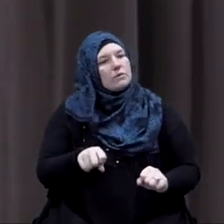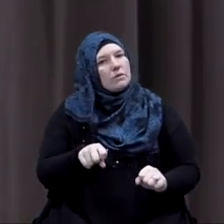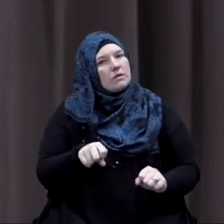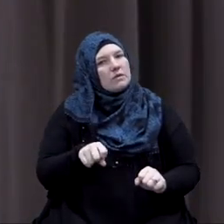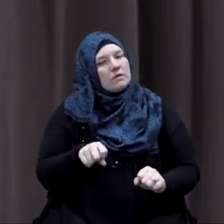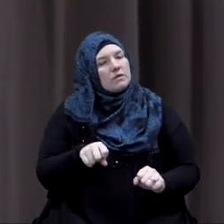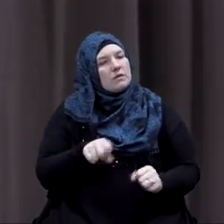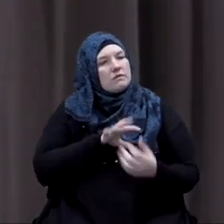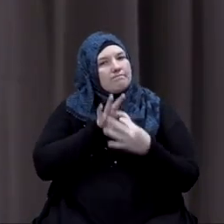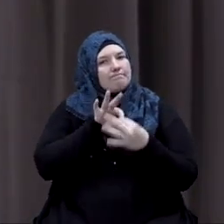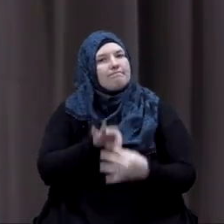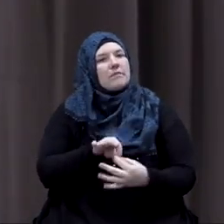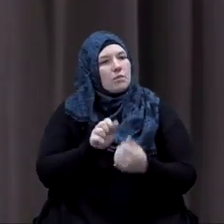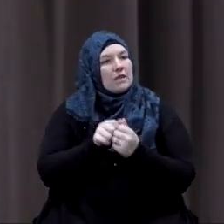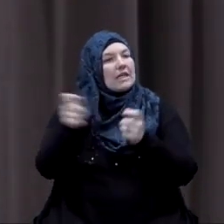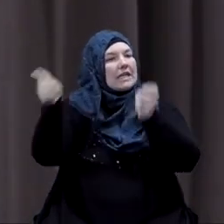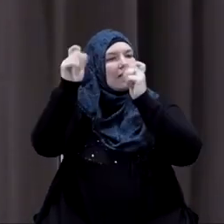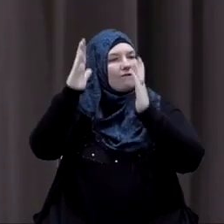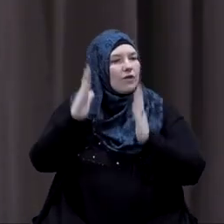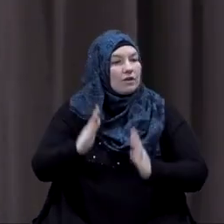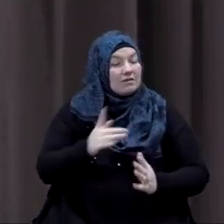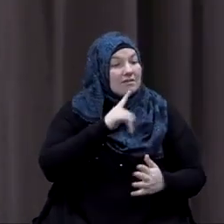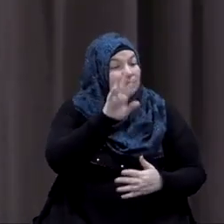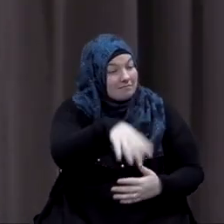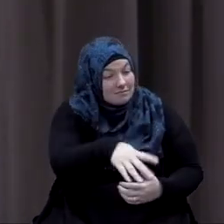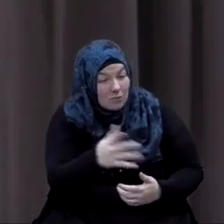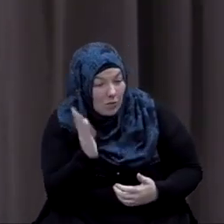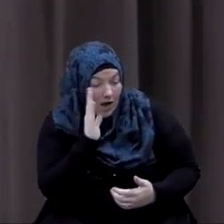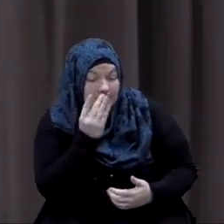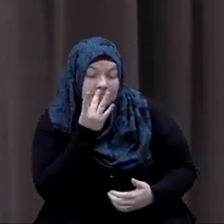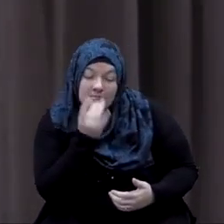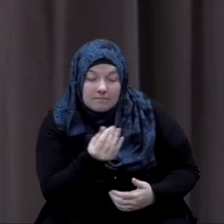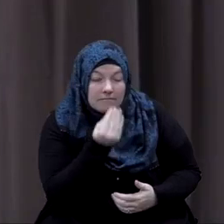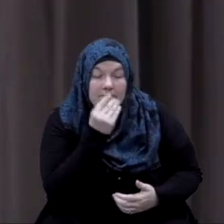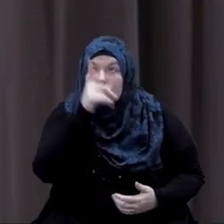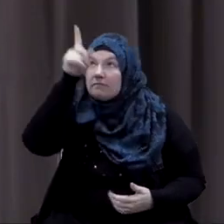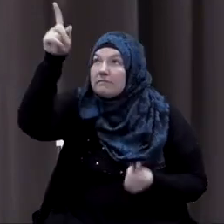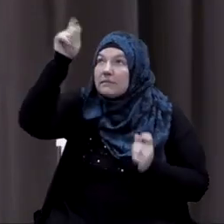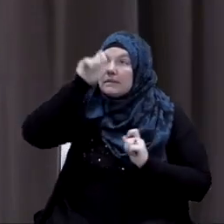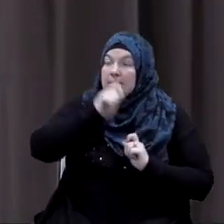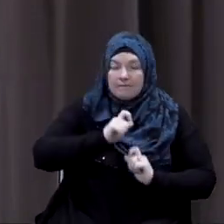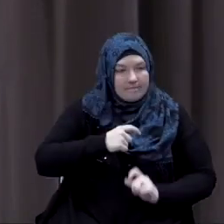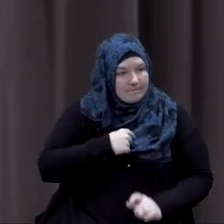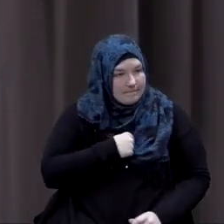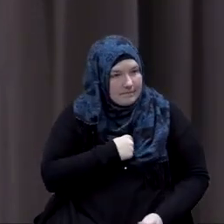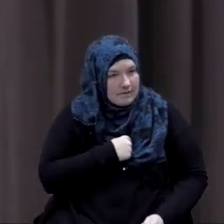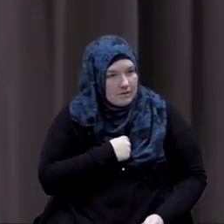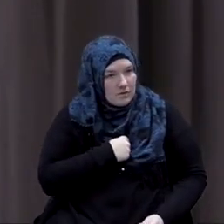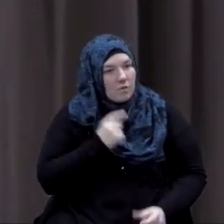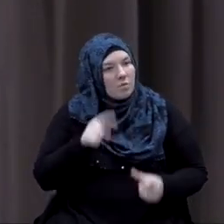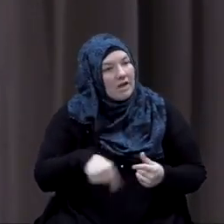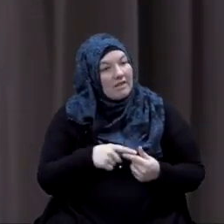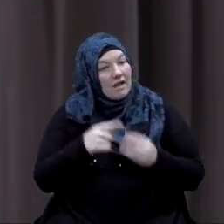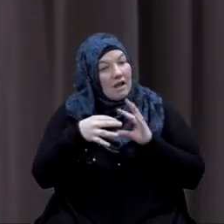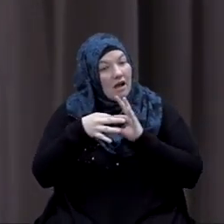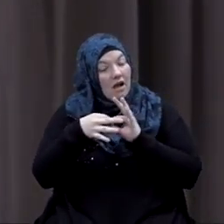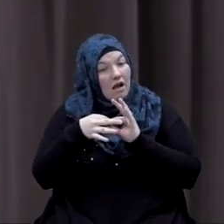with the mun'im, the giver, Allah subhanahu wa ta'ala. When they are connected, then you can teach